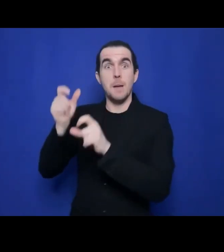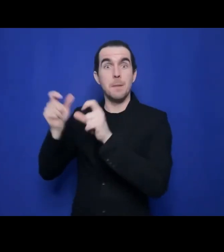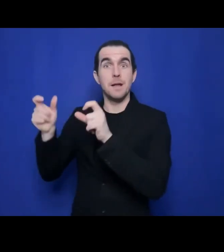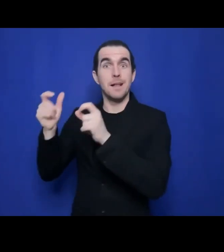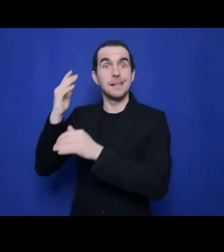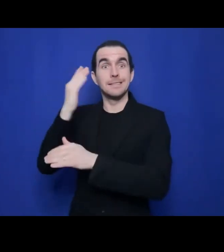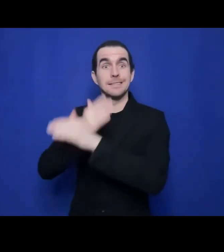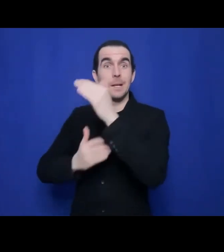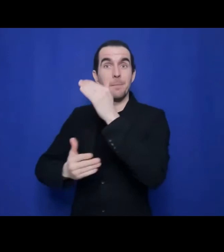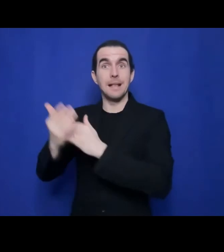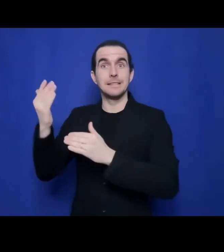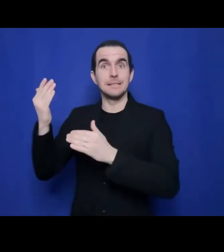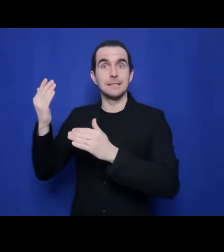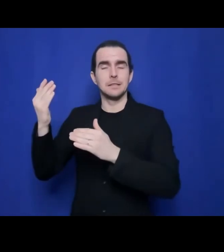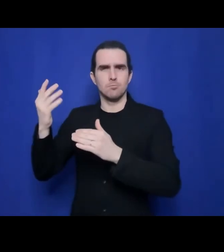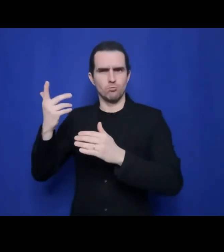recreation,